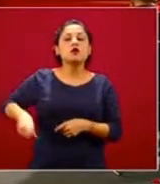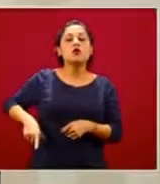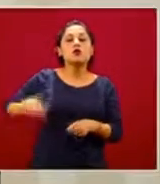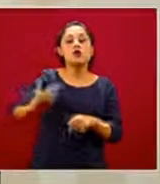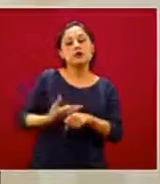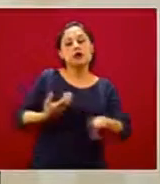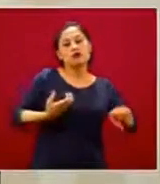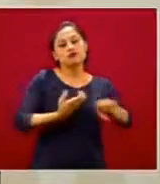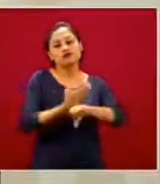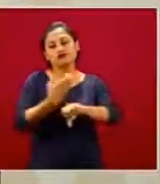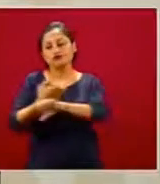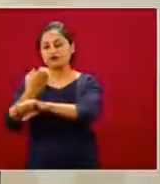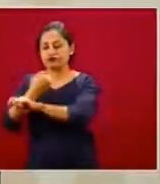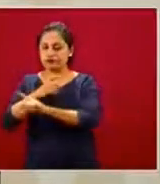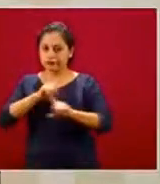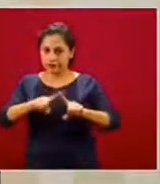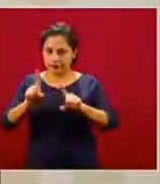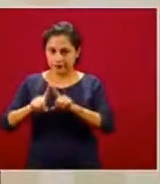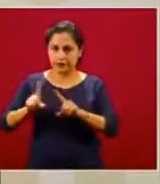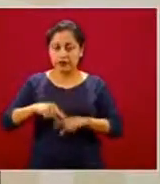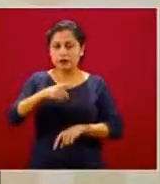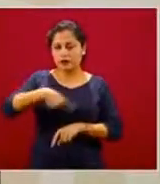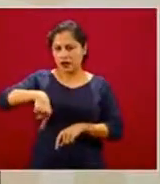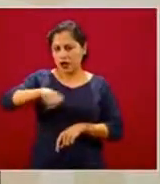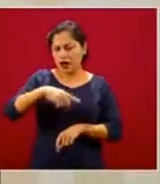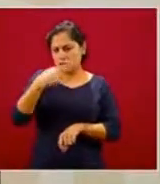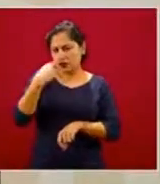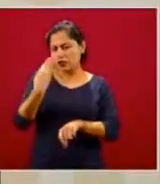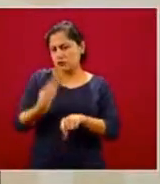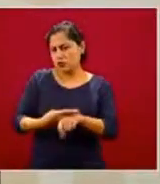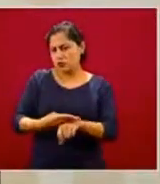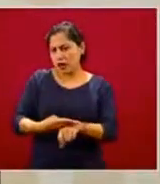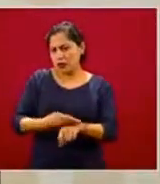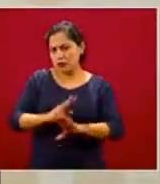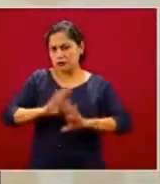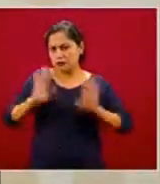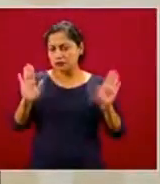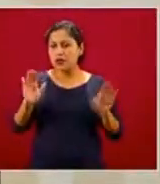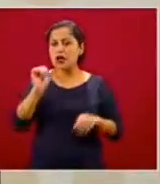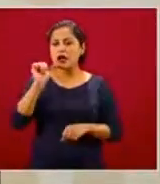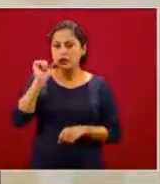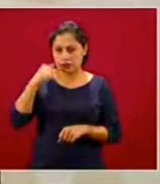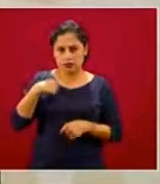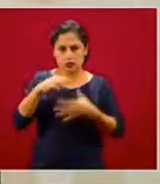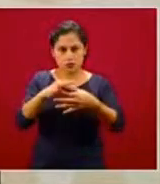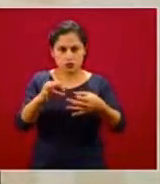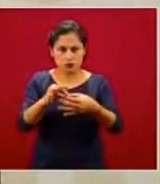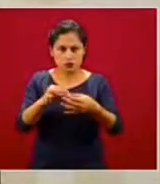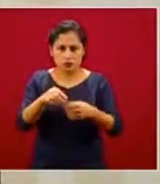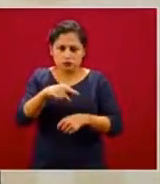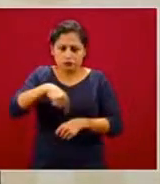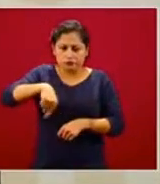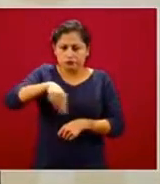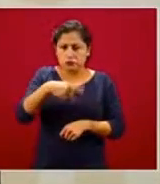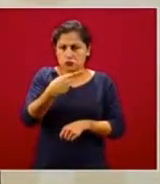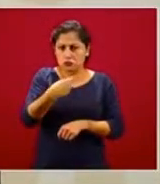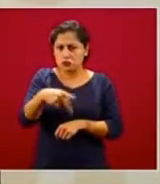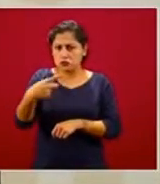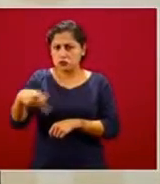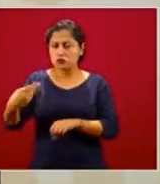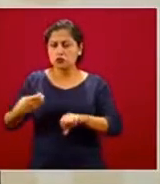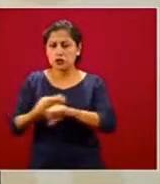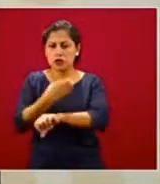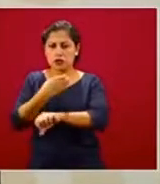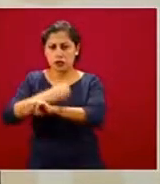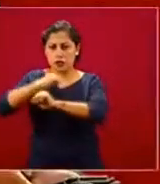governors and heads of state and the 30 governors would have a certain amount of responsibility and that they would